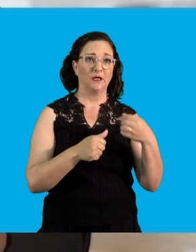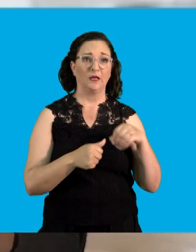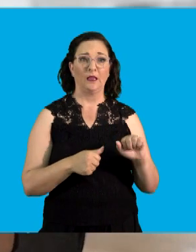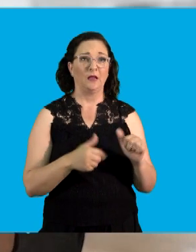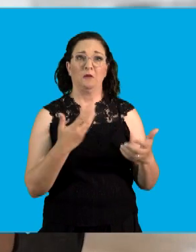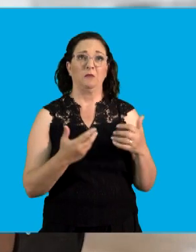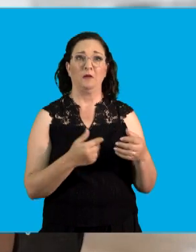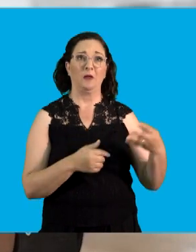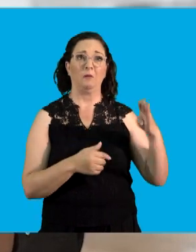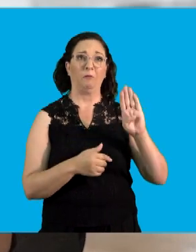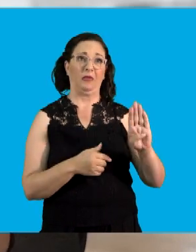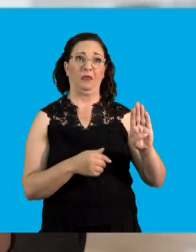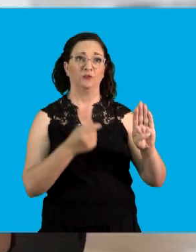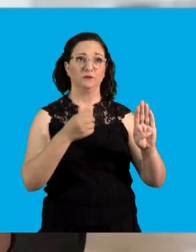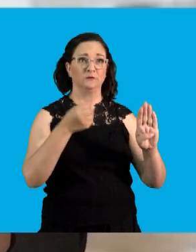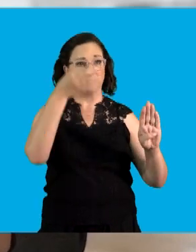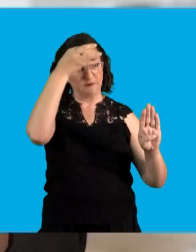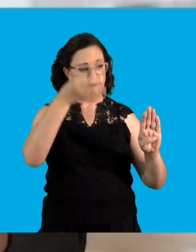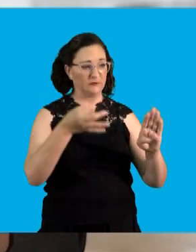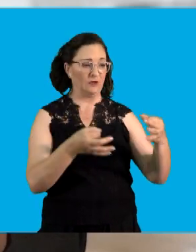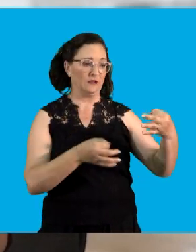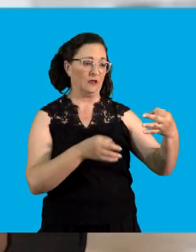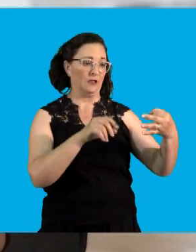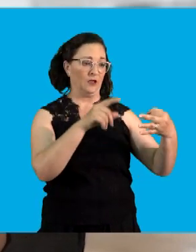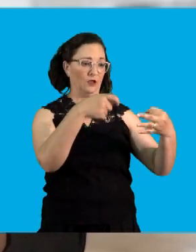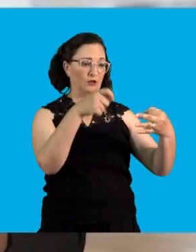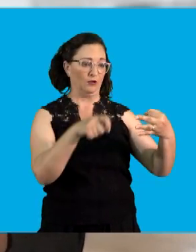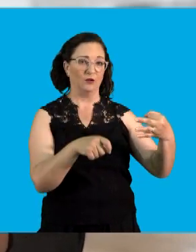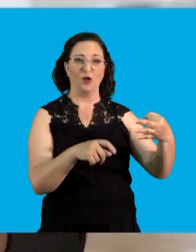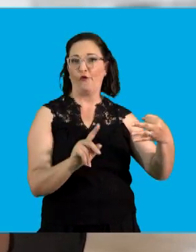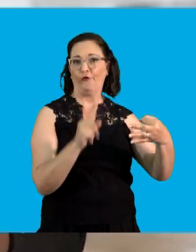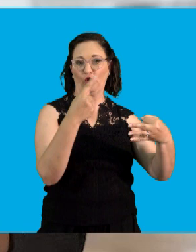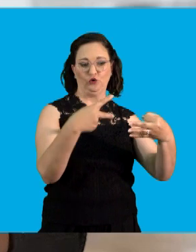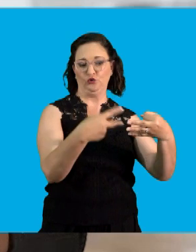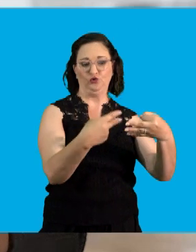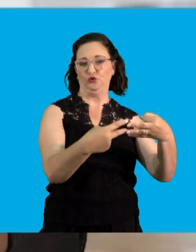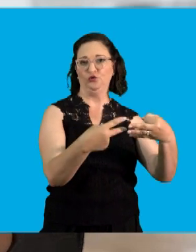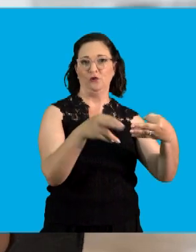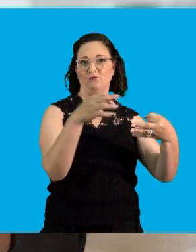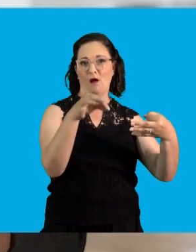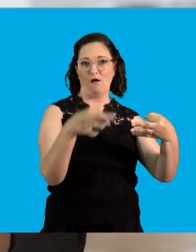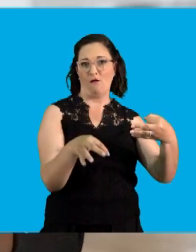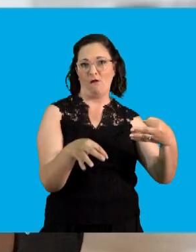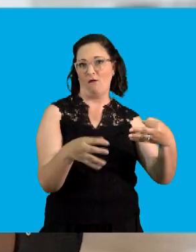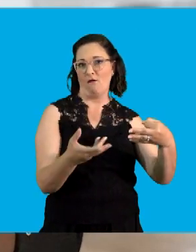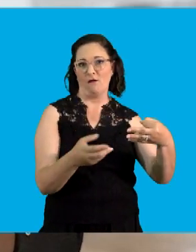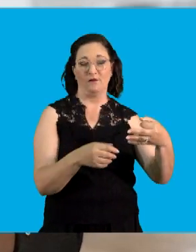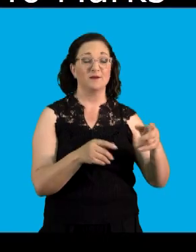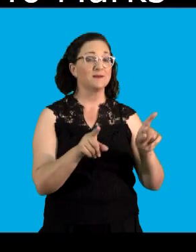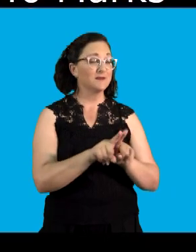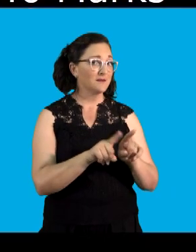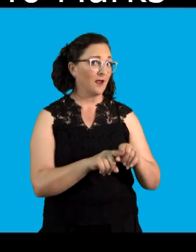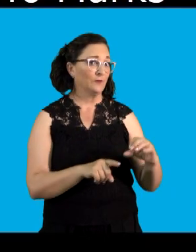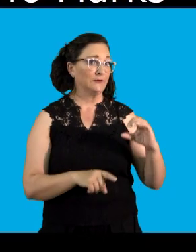you decide to answer all 3 questions, the marker will mark the first 2 questions that you've answered. Same applies with Section